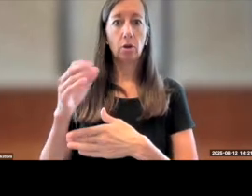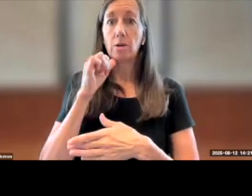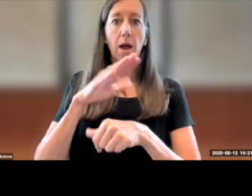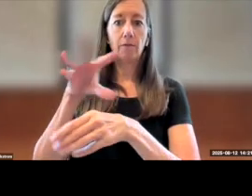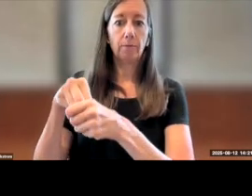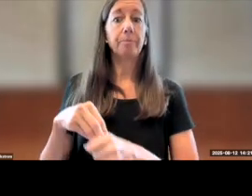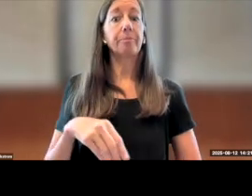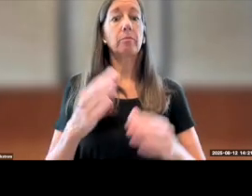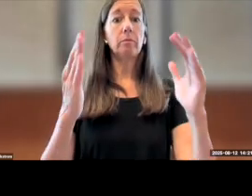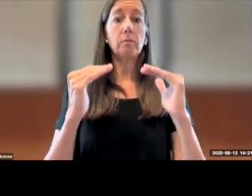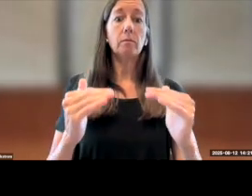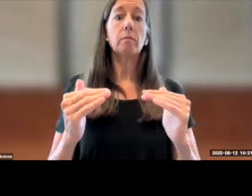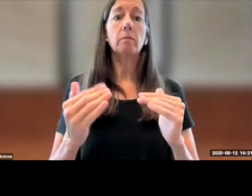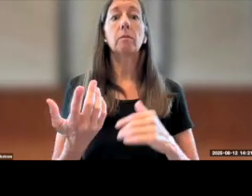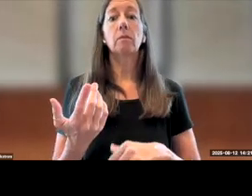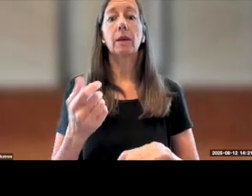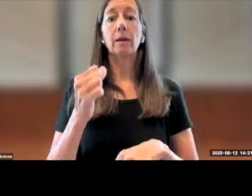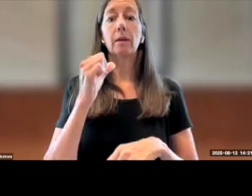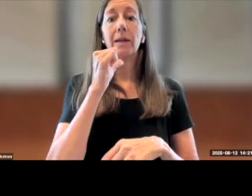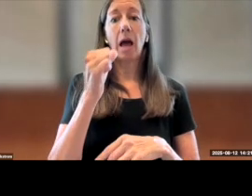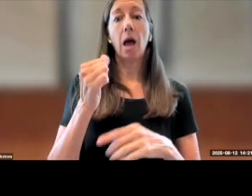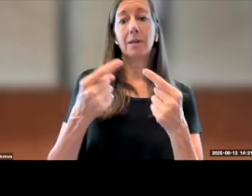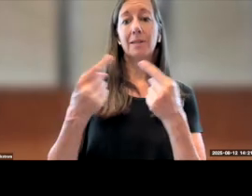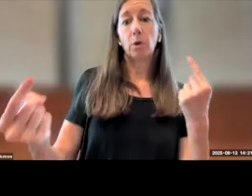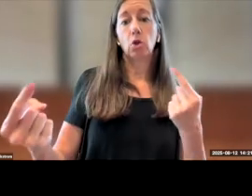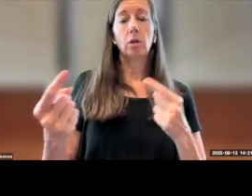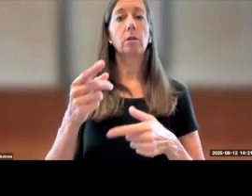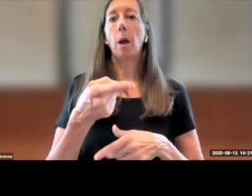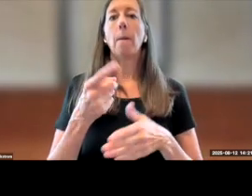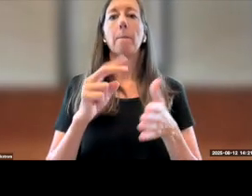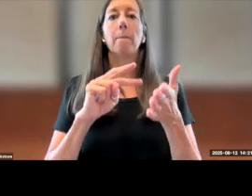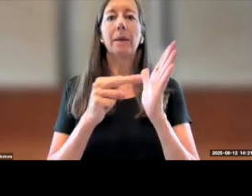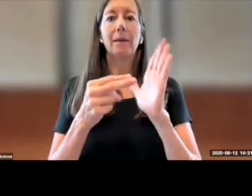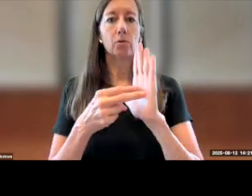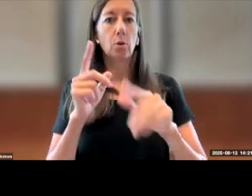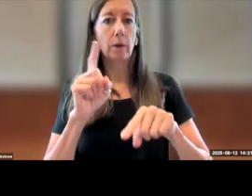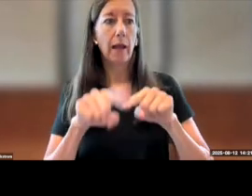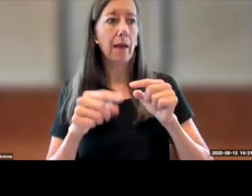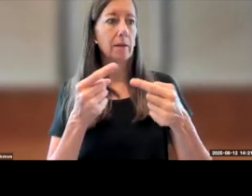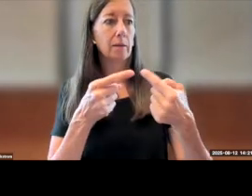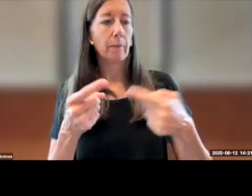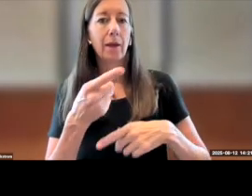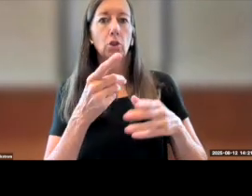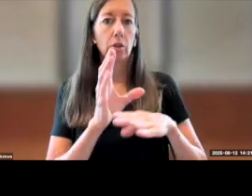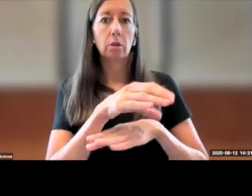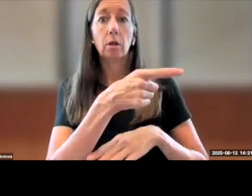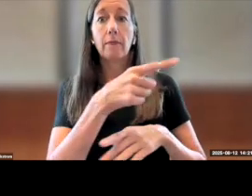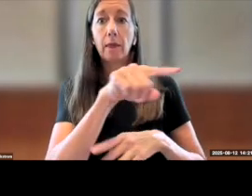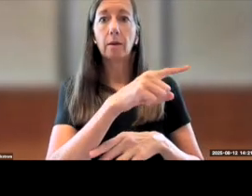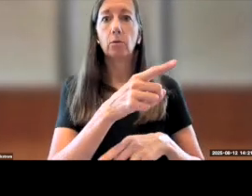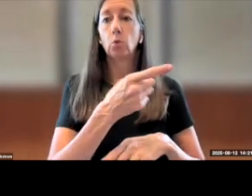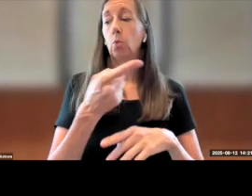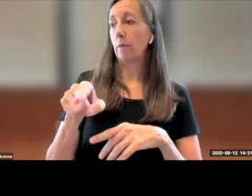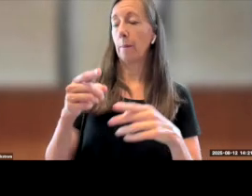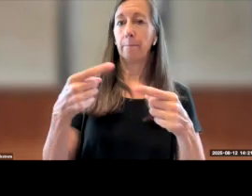this basically states that they're not allowed to disparage you, nor are you allowed to disparage them in the event that